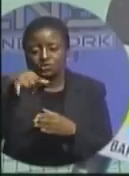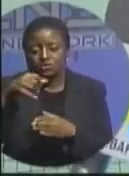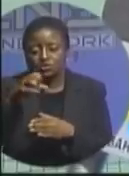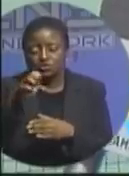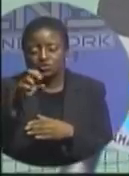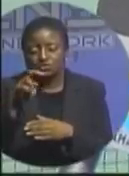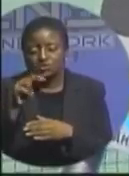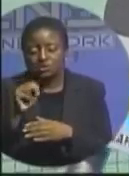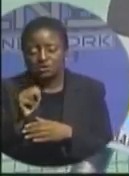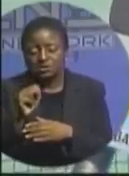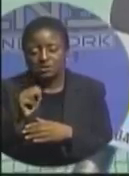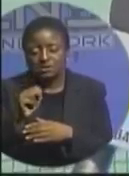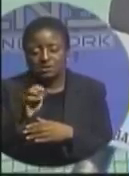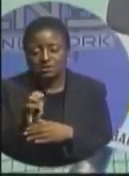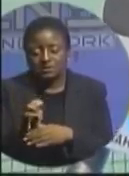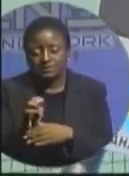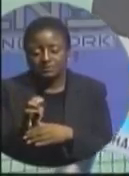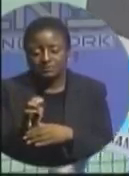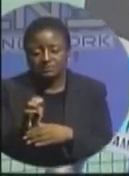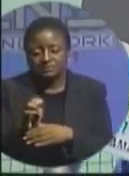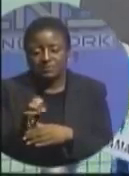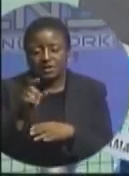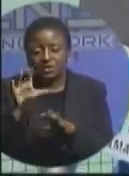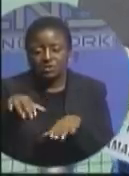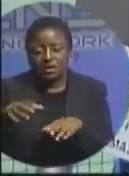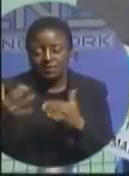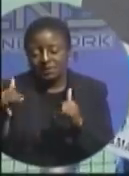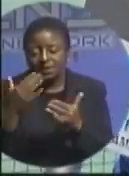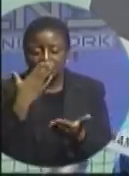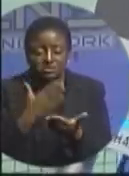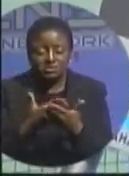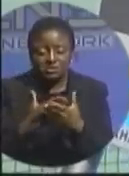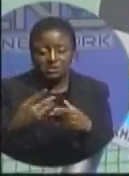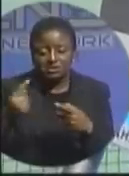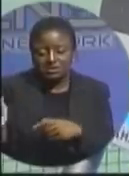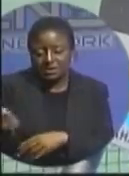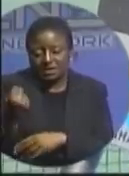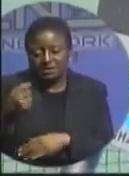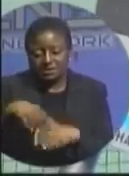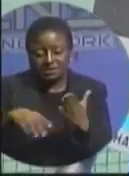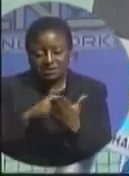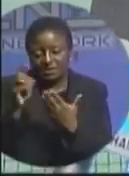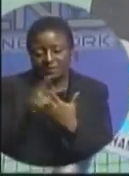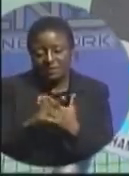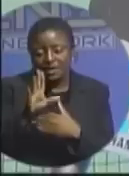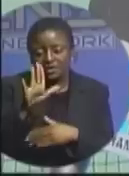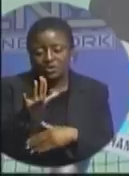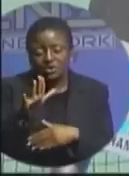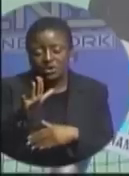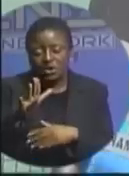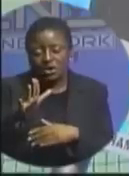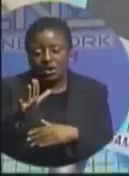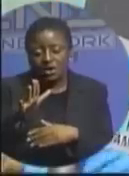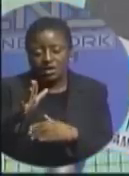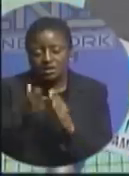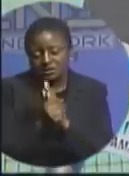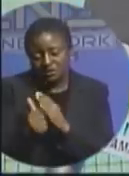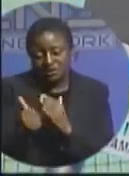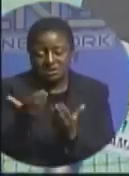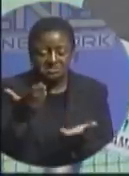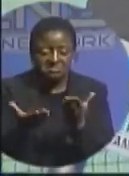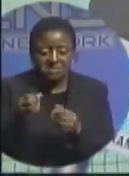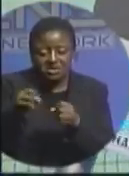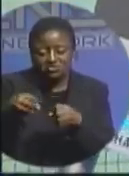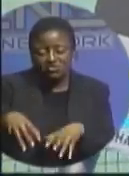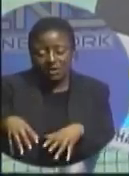in December, and your game could, you know, drop by May, June. So we're probably going to have a separate trials for that, but we'll use this